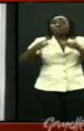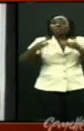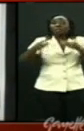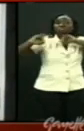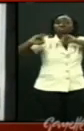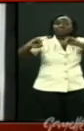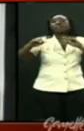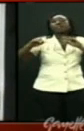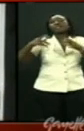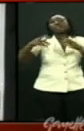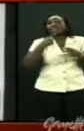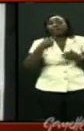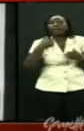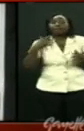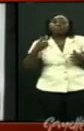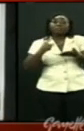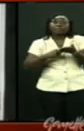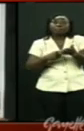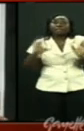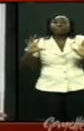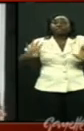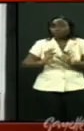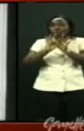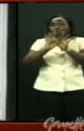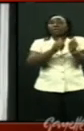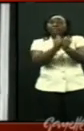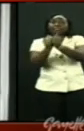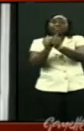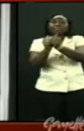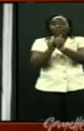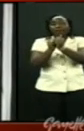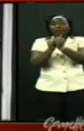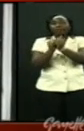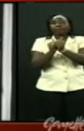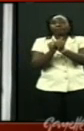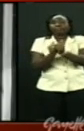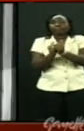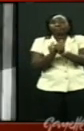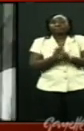create a kind of unified thing between local students and